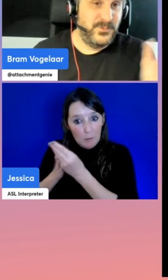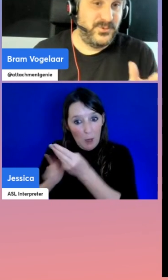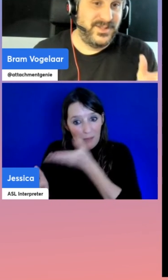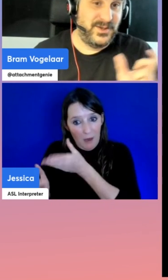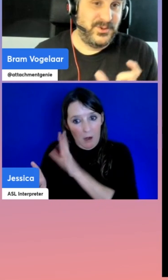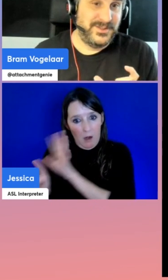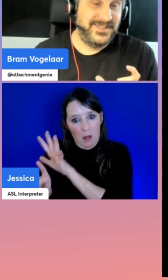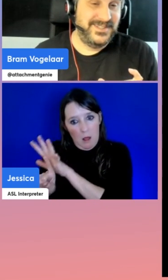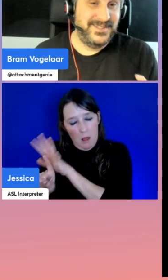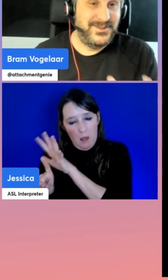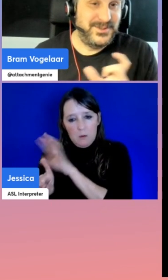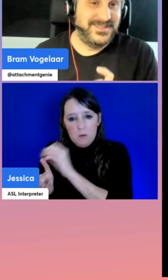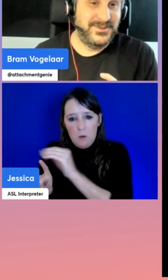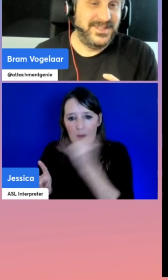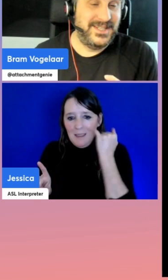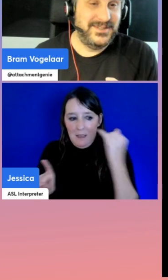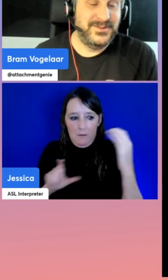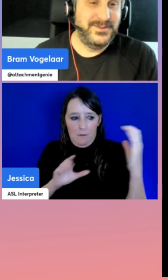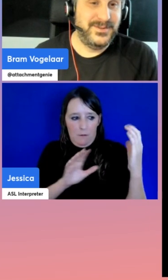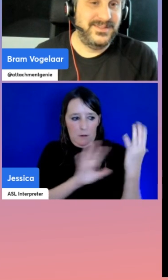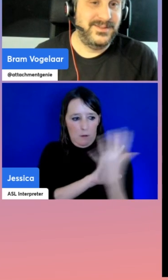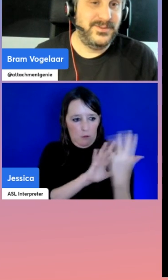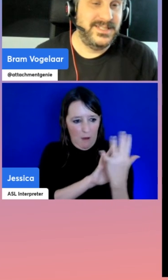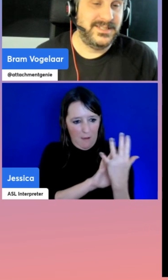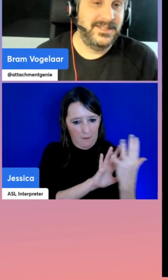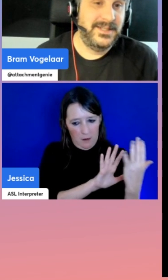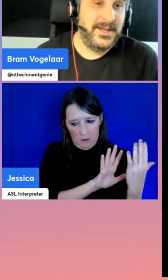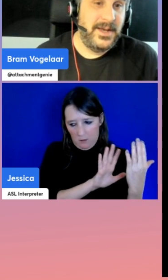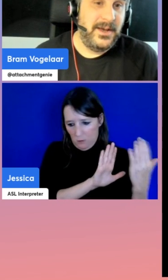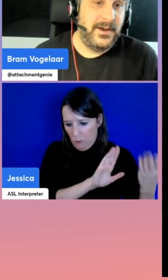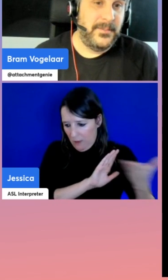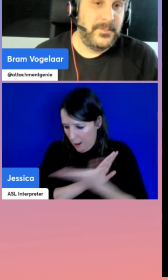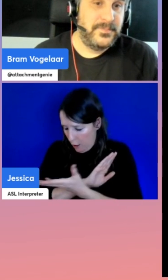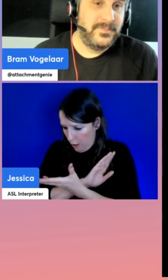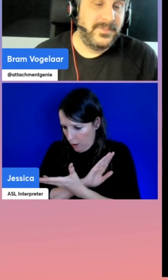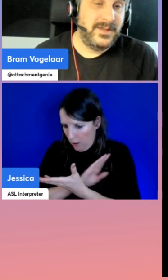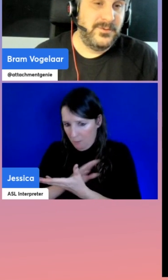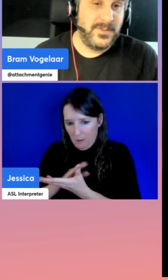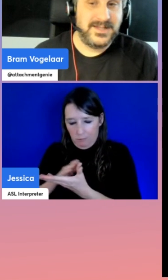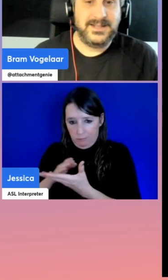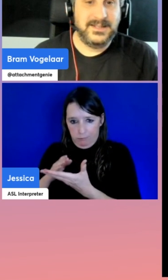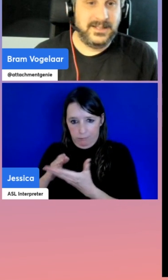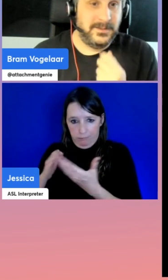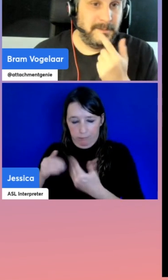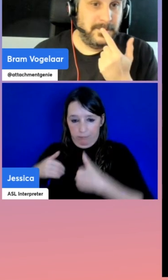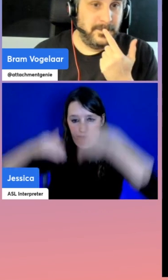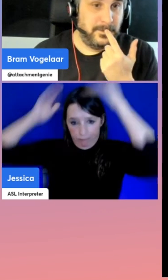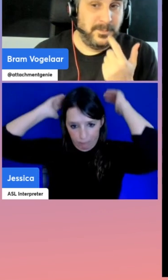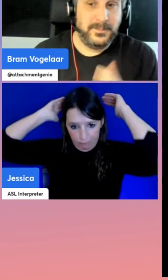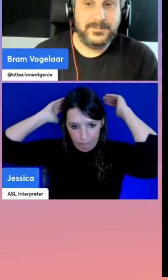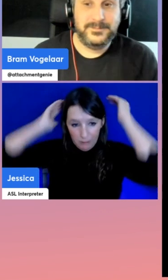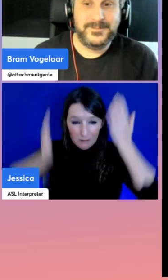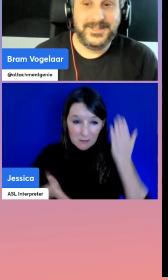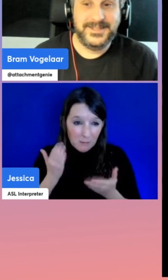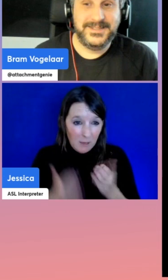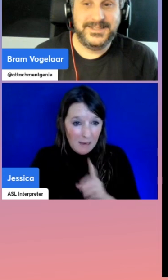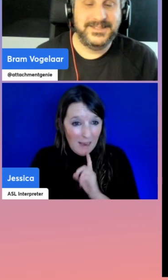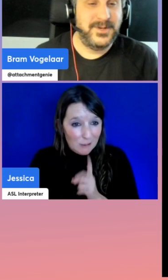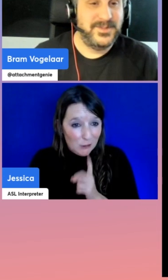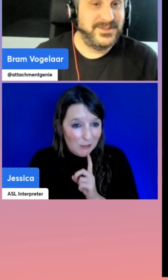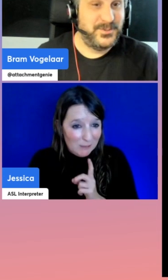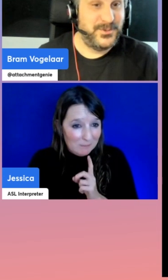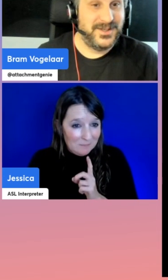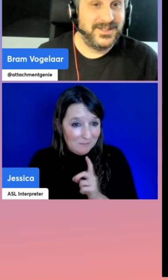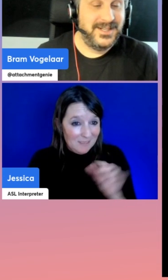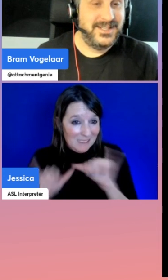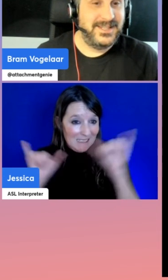actually move the load to this new data, to this new region, we might actually the system